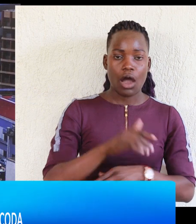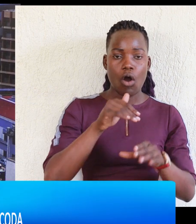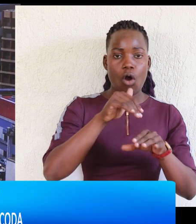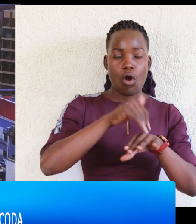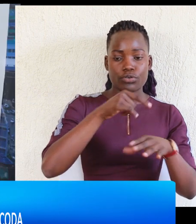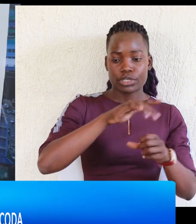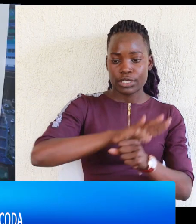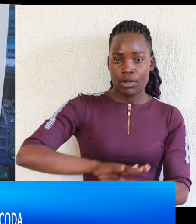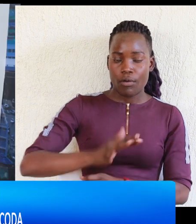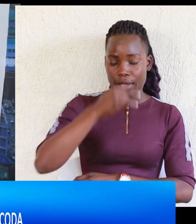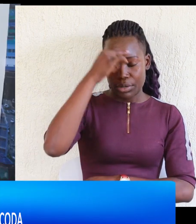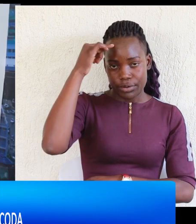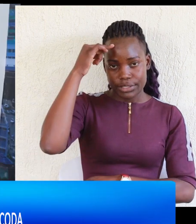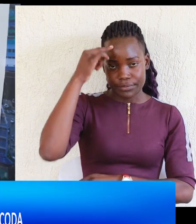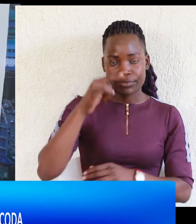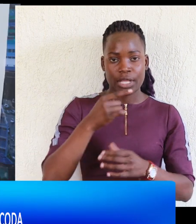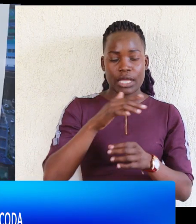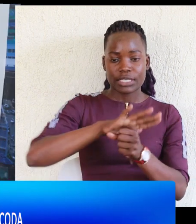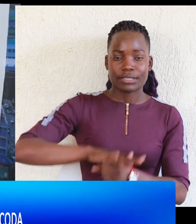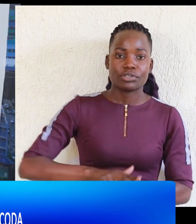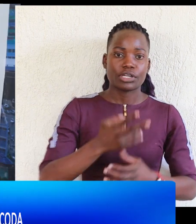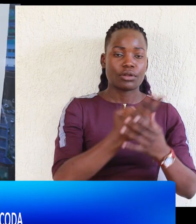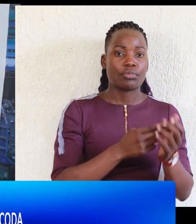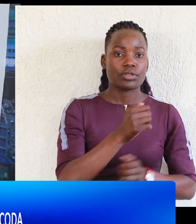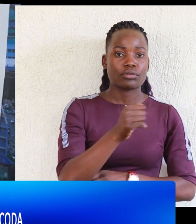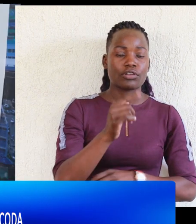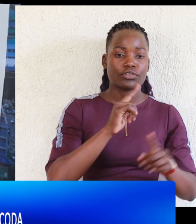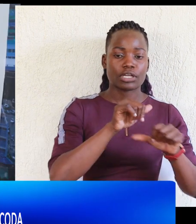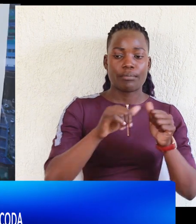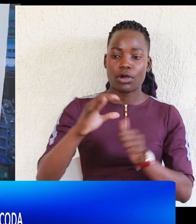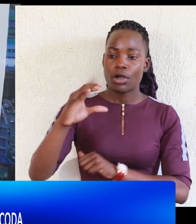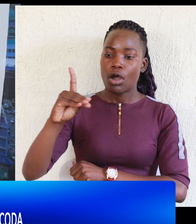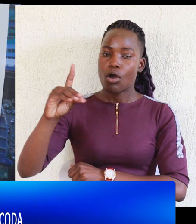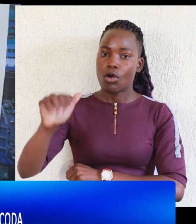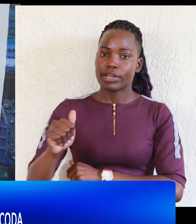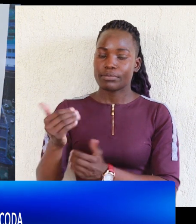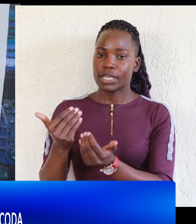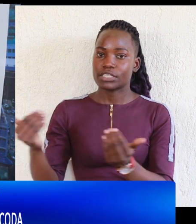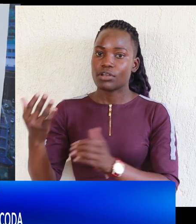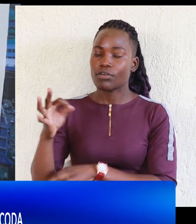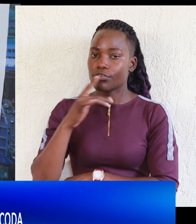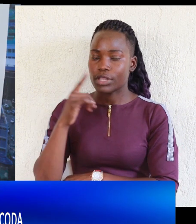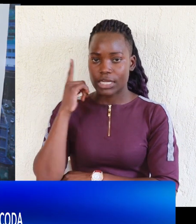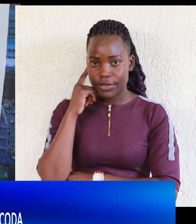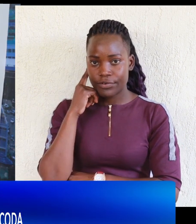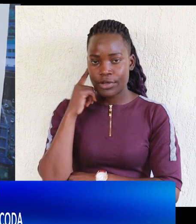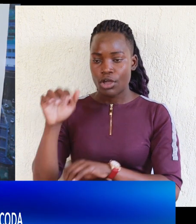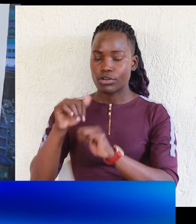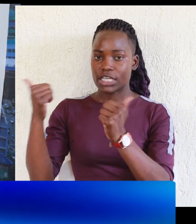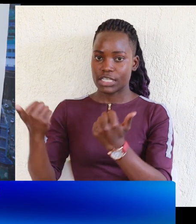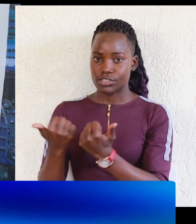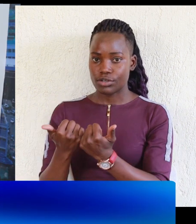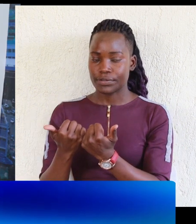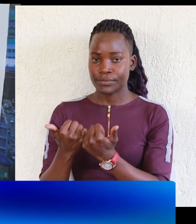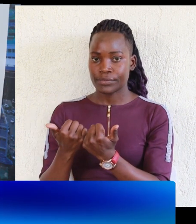because discrimination comes both ways. Yes. Maybe you have talked about CODA being a Children of the Deaf Adults. That particular